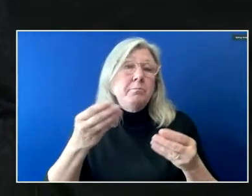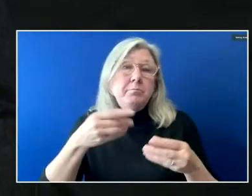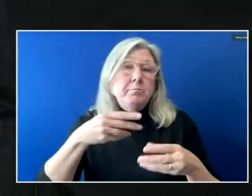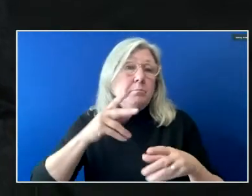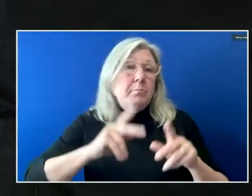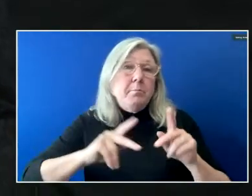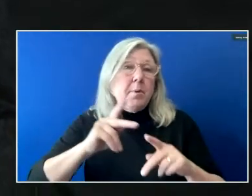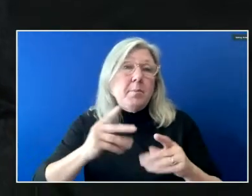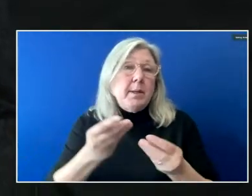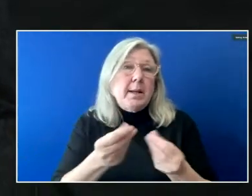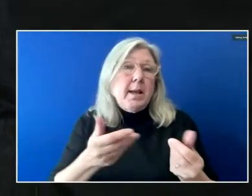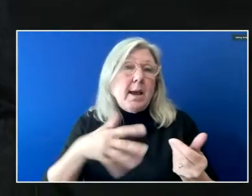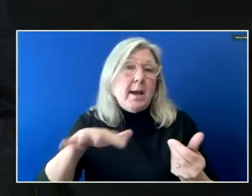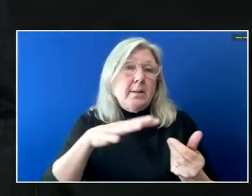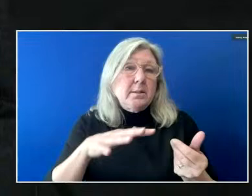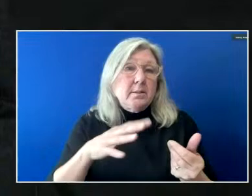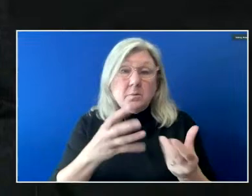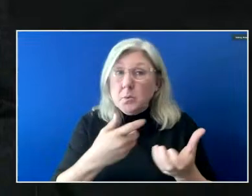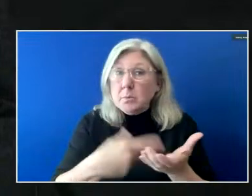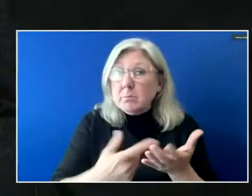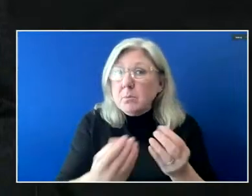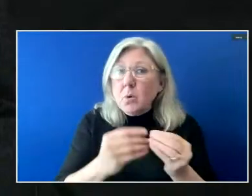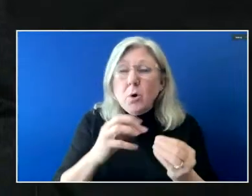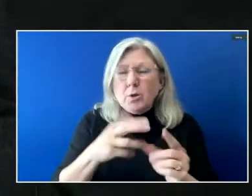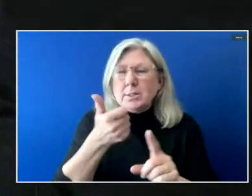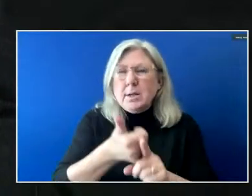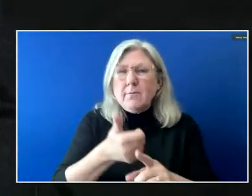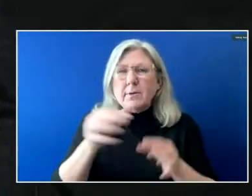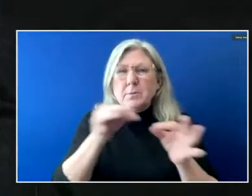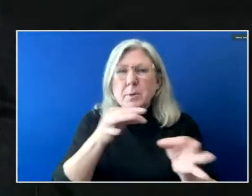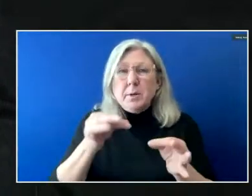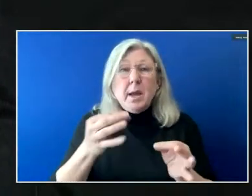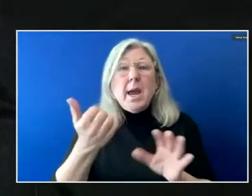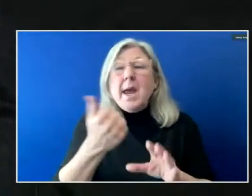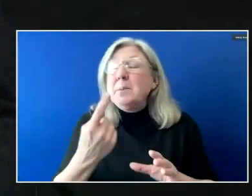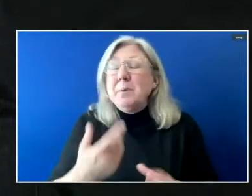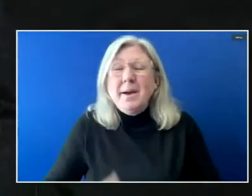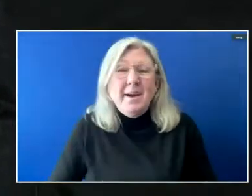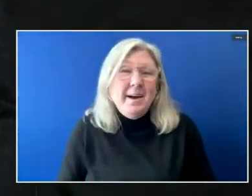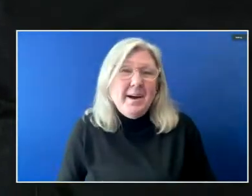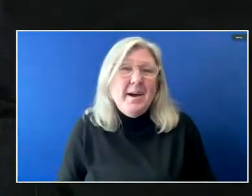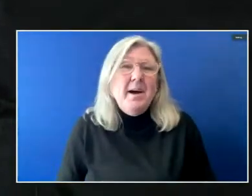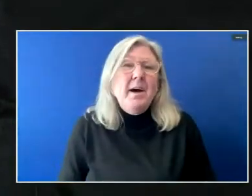it self-explanatory is there anybody